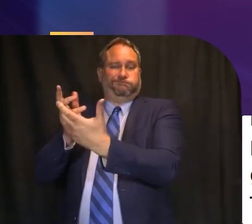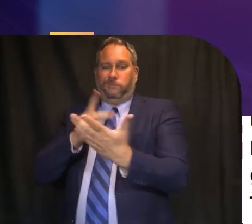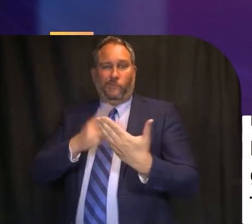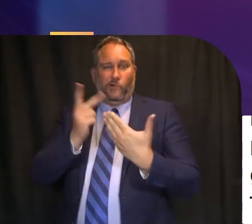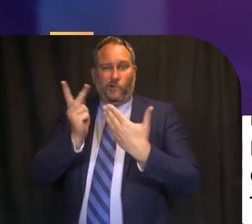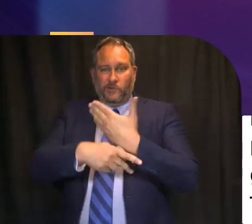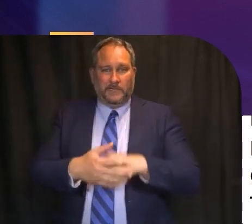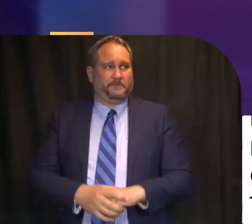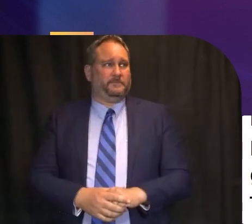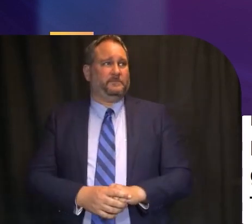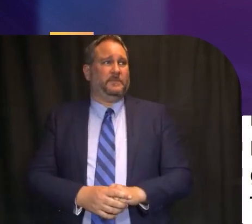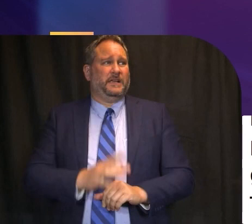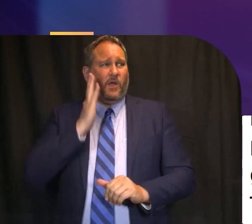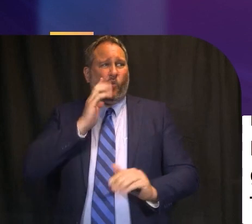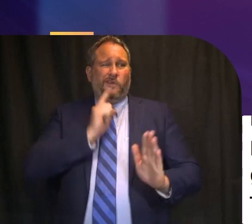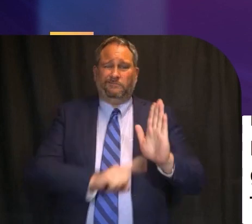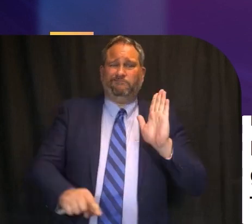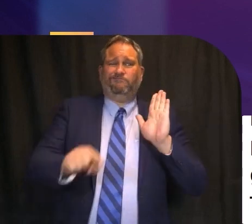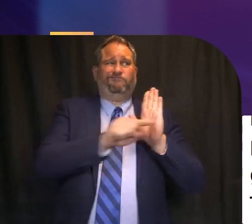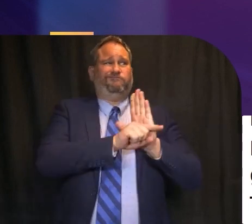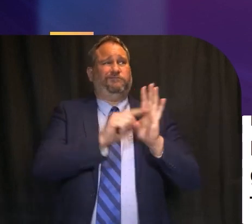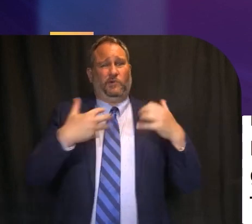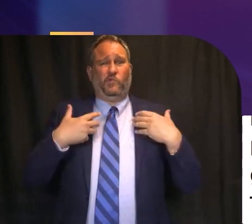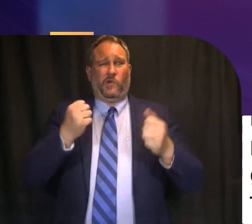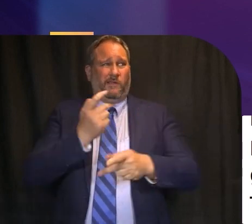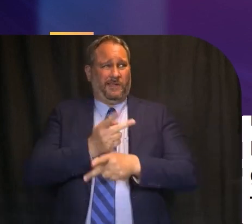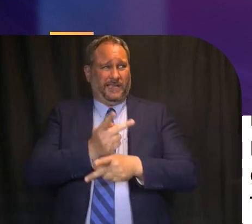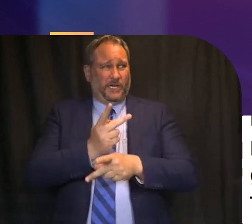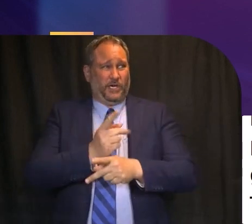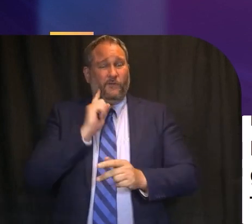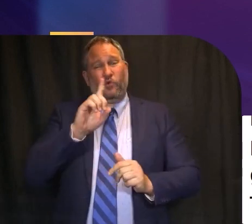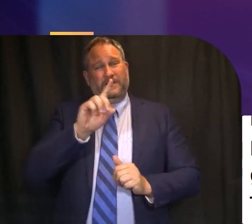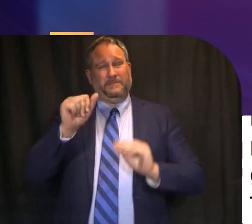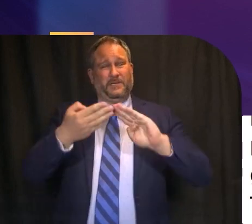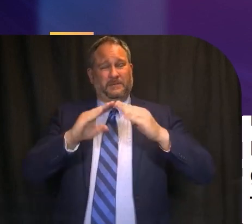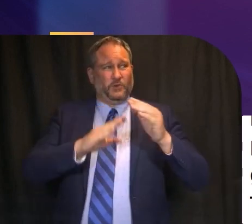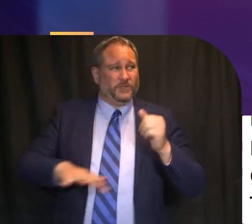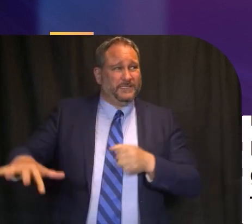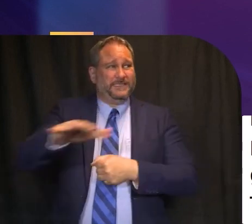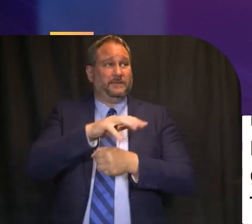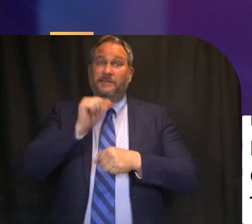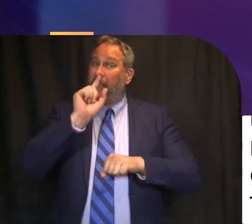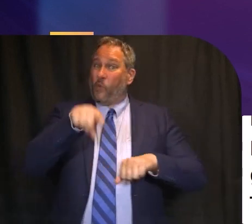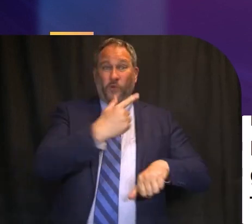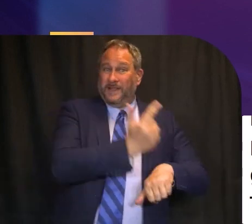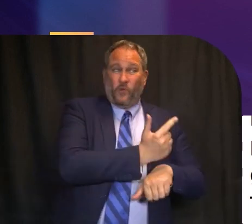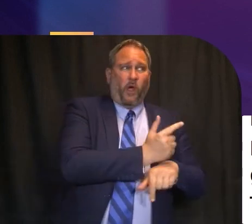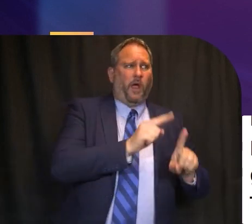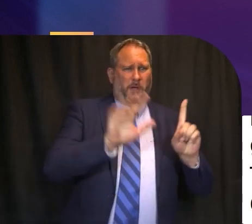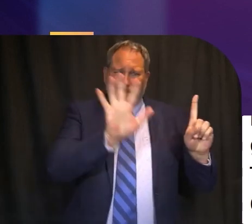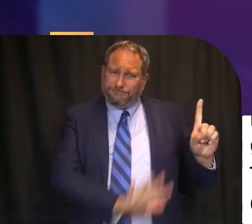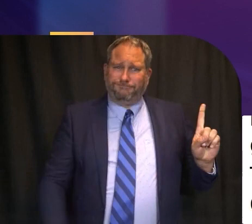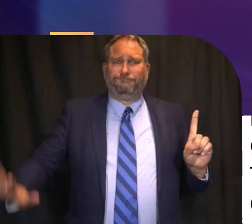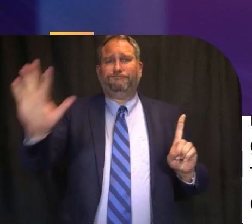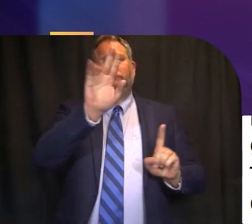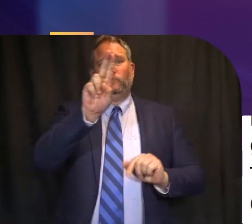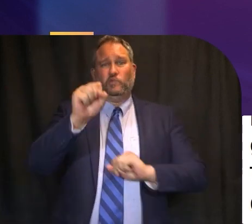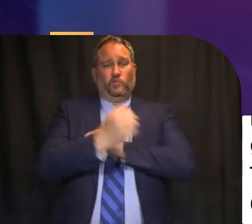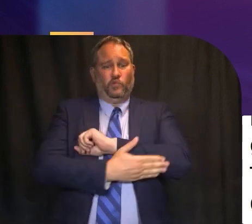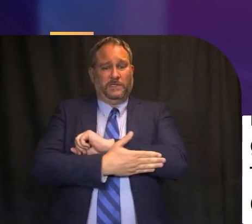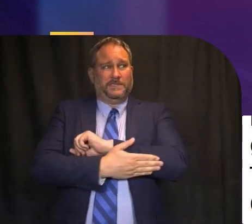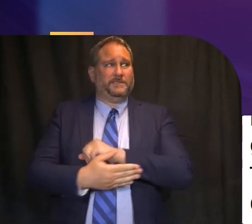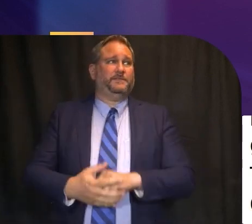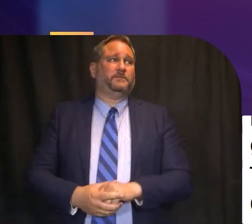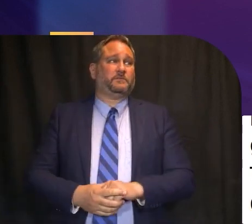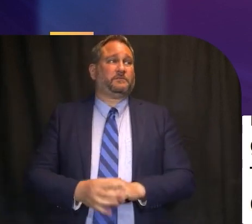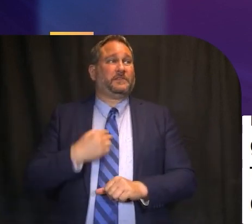disabled community, not just in Guam, but the entire United States. As we see in Guam, the U.S. healthcare system is already strained,